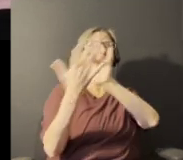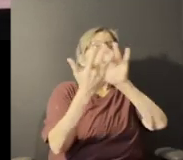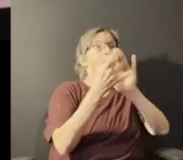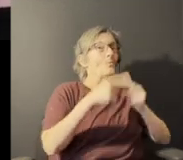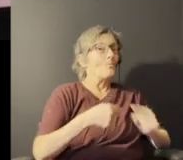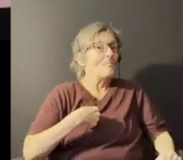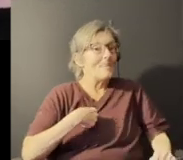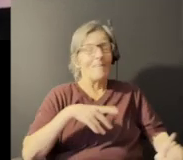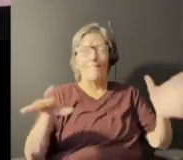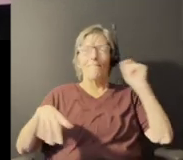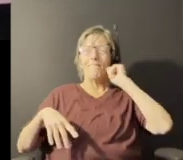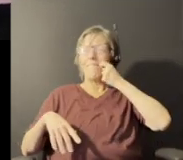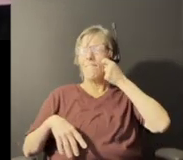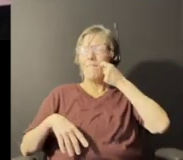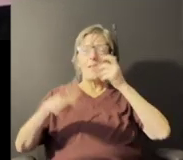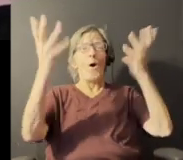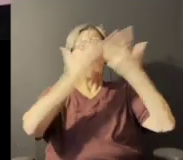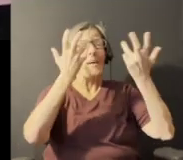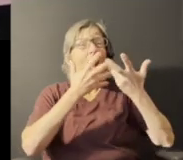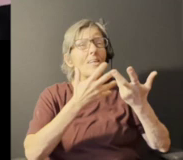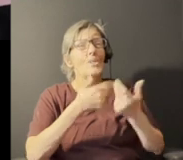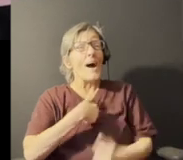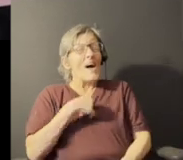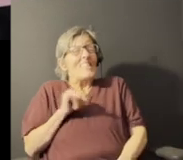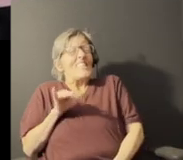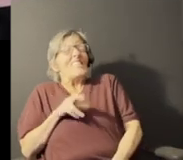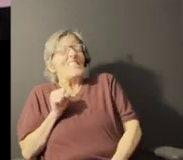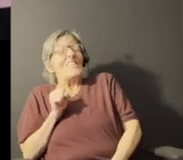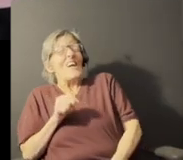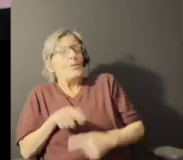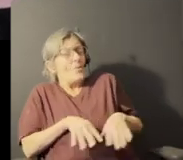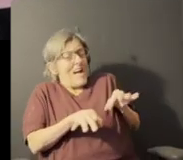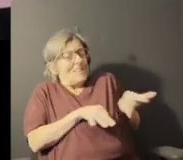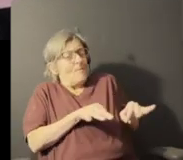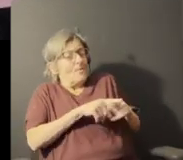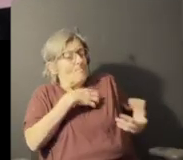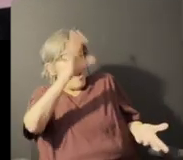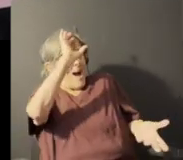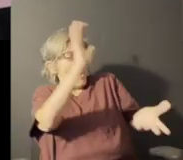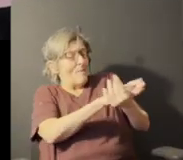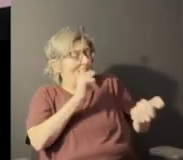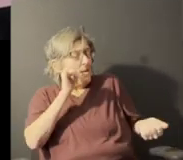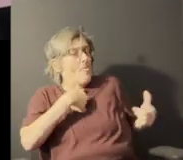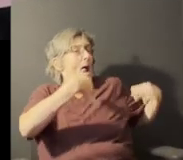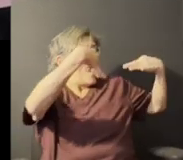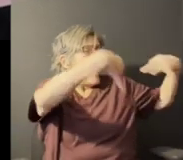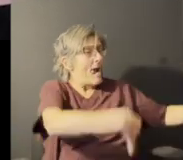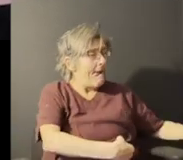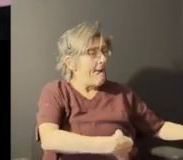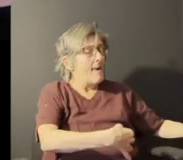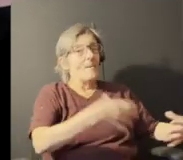to me and saying, cool. Oh my gosh, I was just trying to explain this to my husband